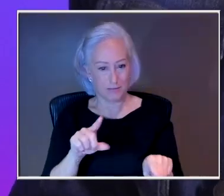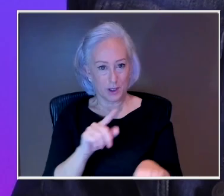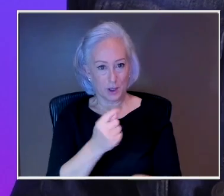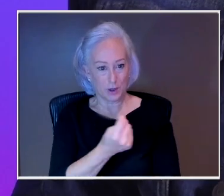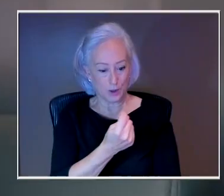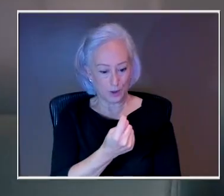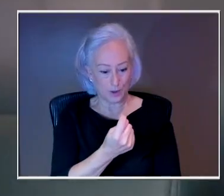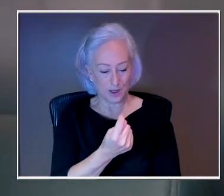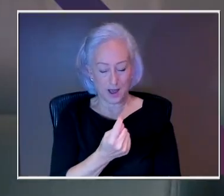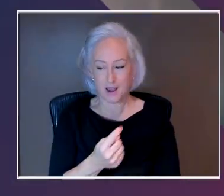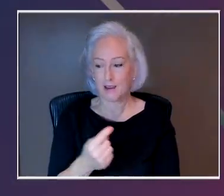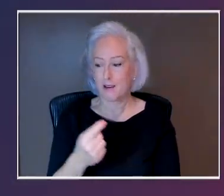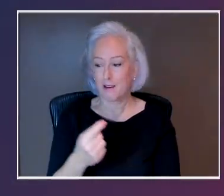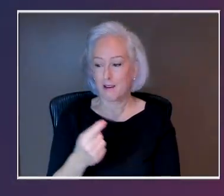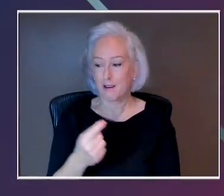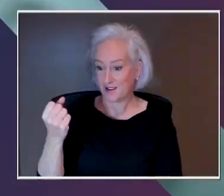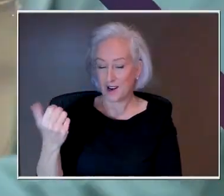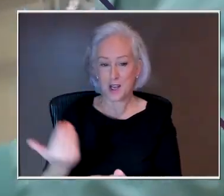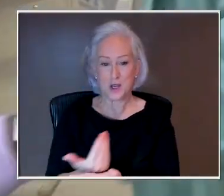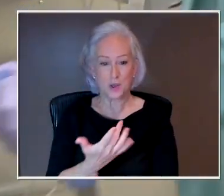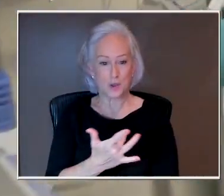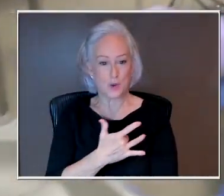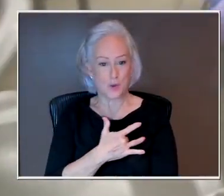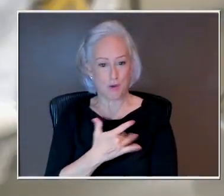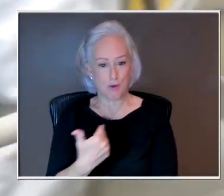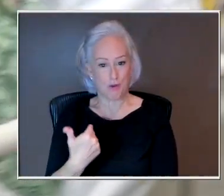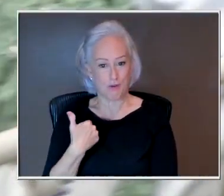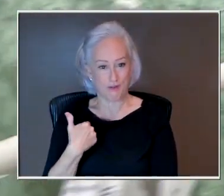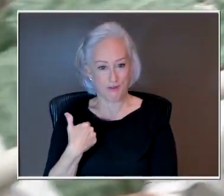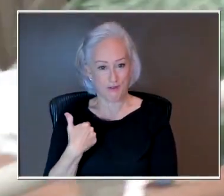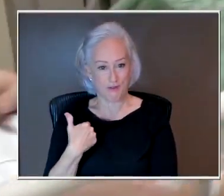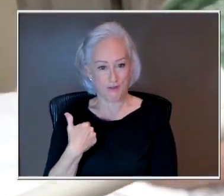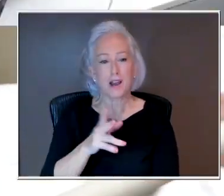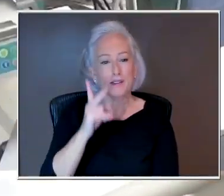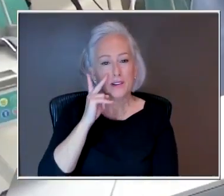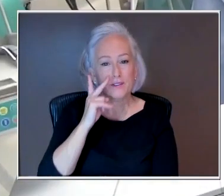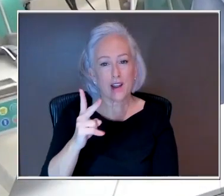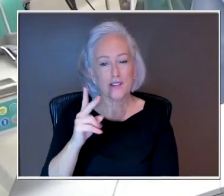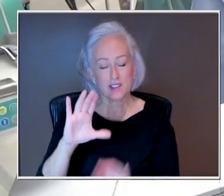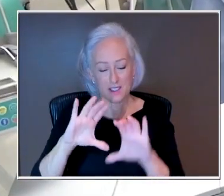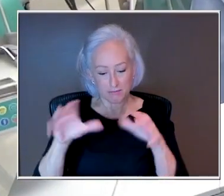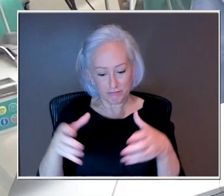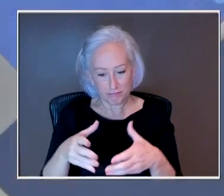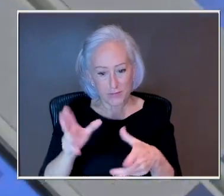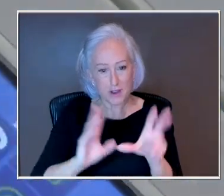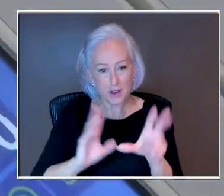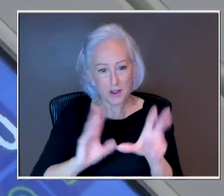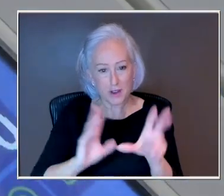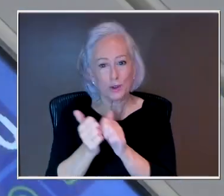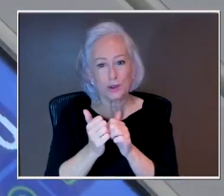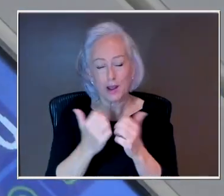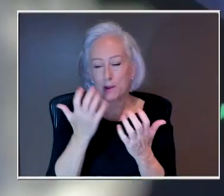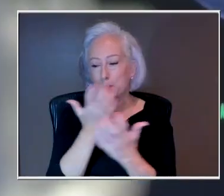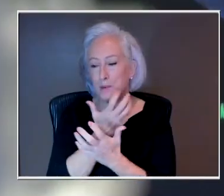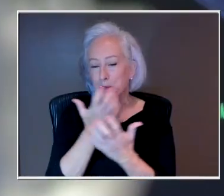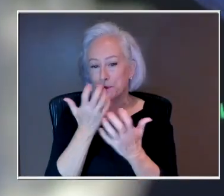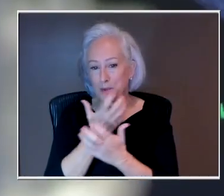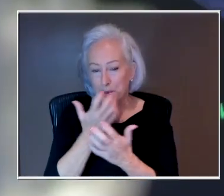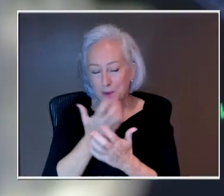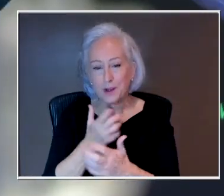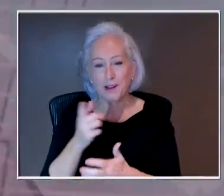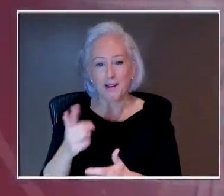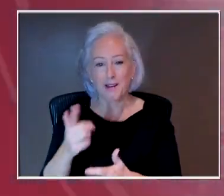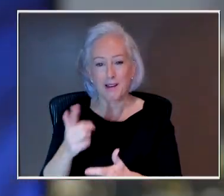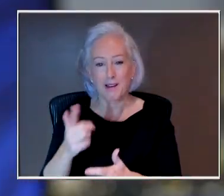had a heart in me. I have never seen a group of people work together so good as this team of heart specialists. I mean, it's